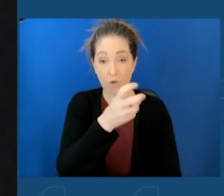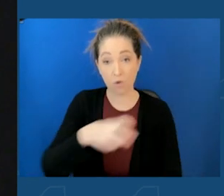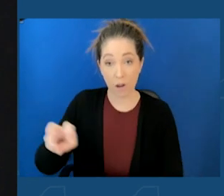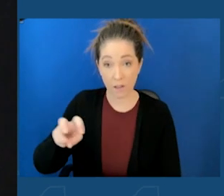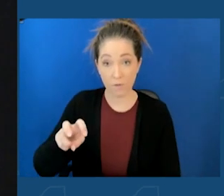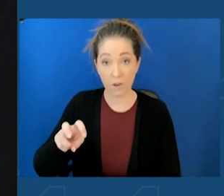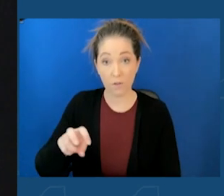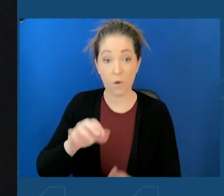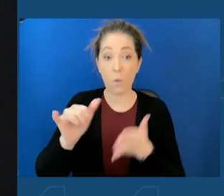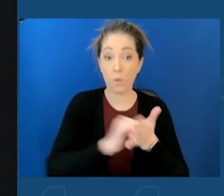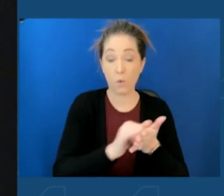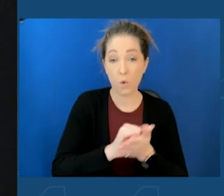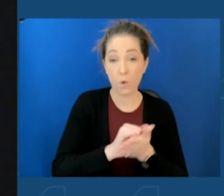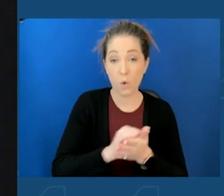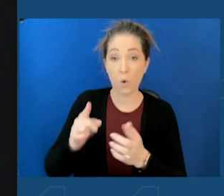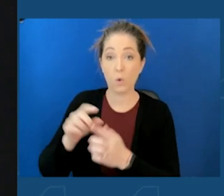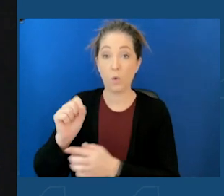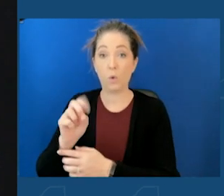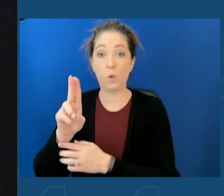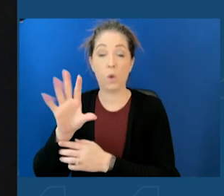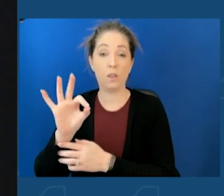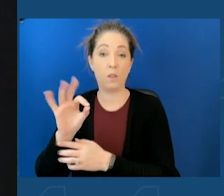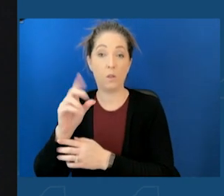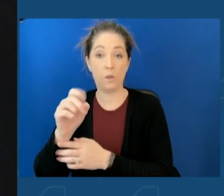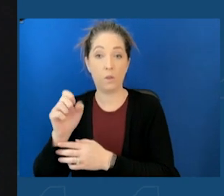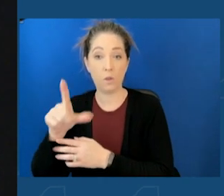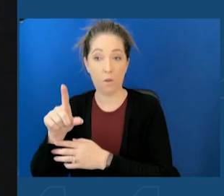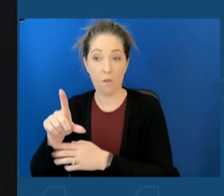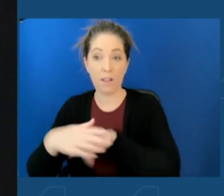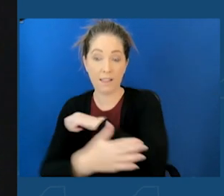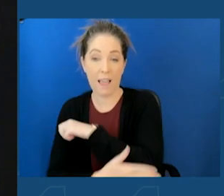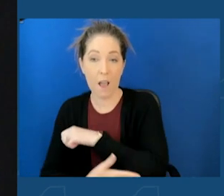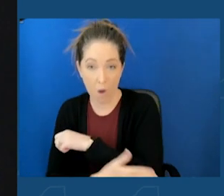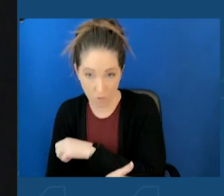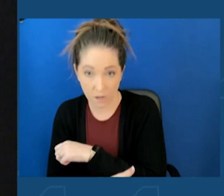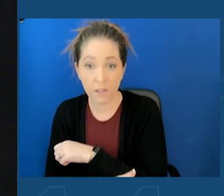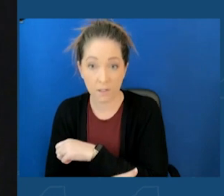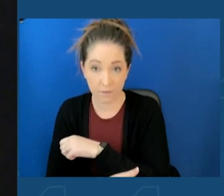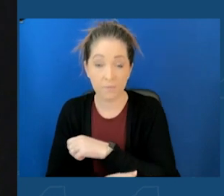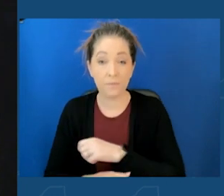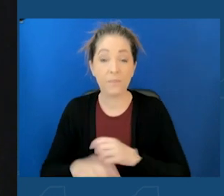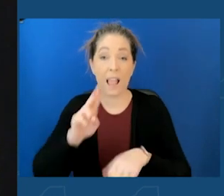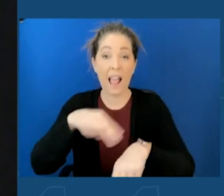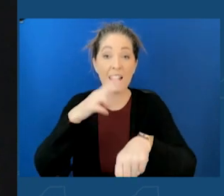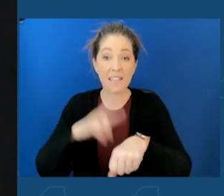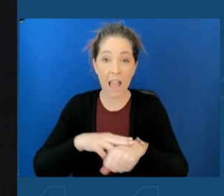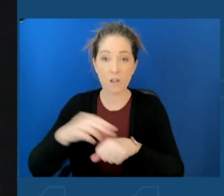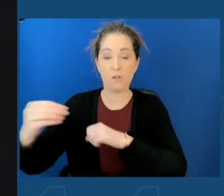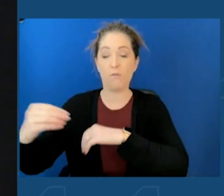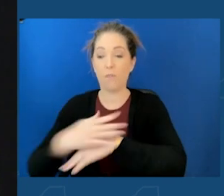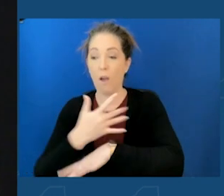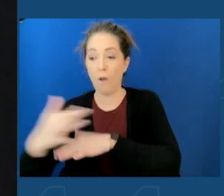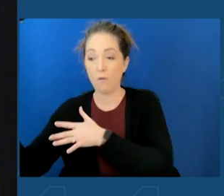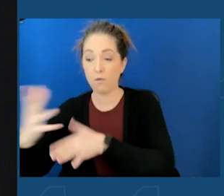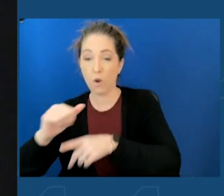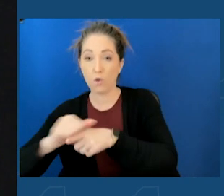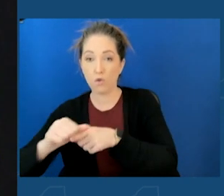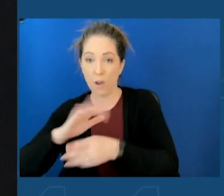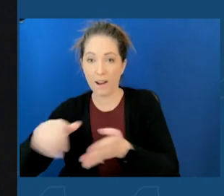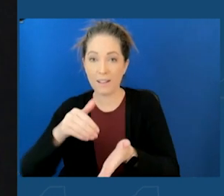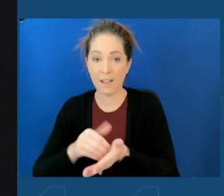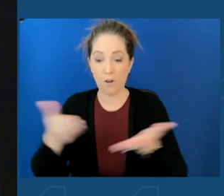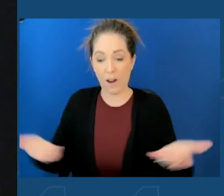County to bring a national offshore wind training center to Long Island, a national offshore wind training center right to Long Island, right